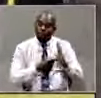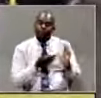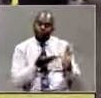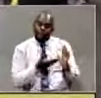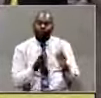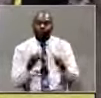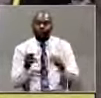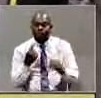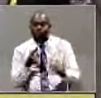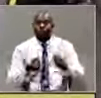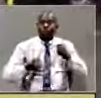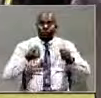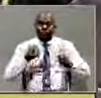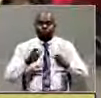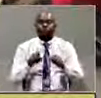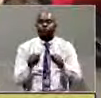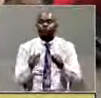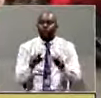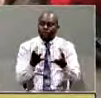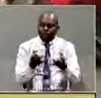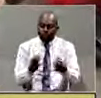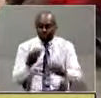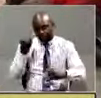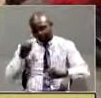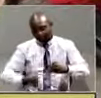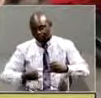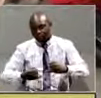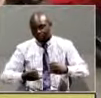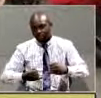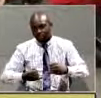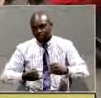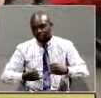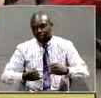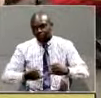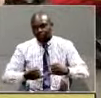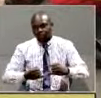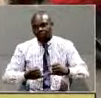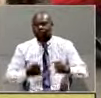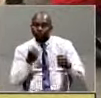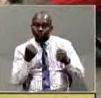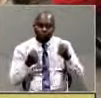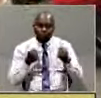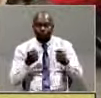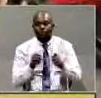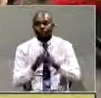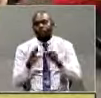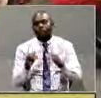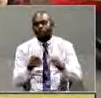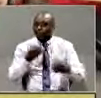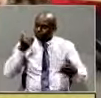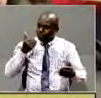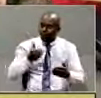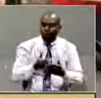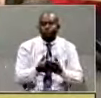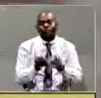in terms of fitness. So we expect by the end of the campaign, everything will be good,